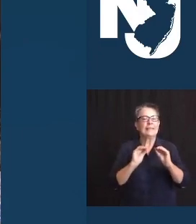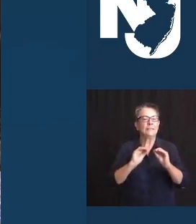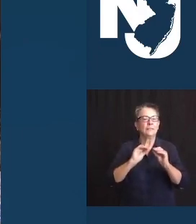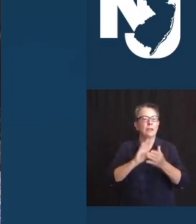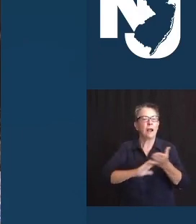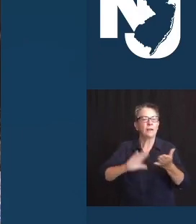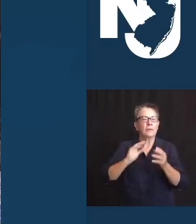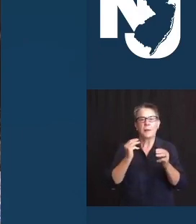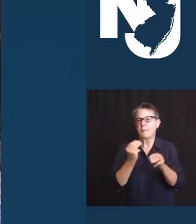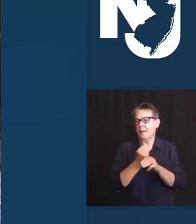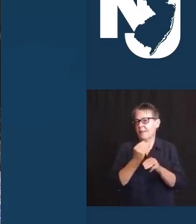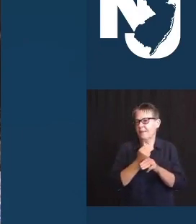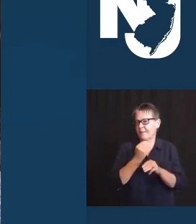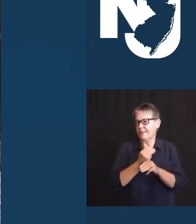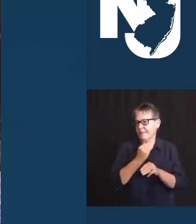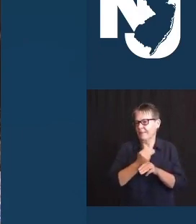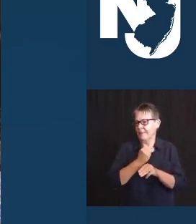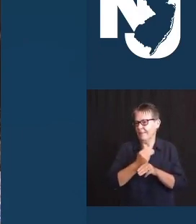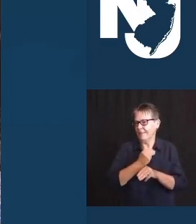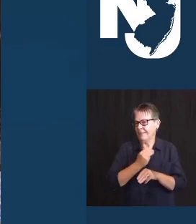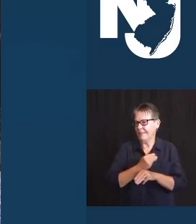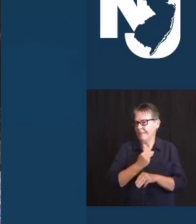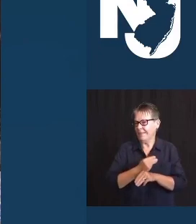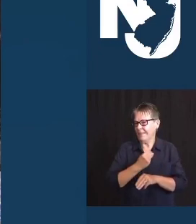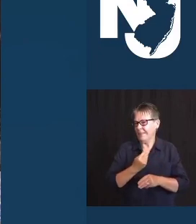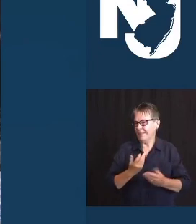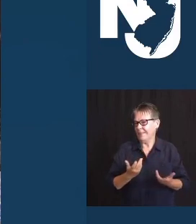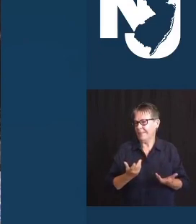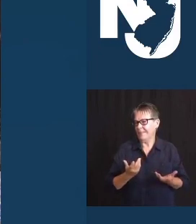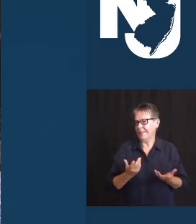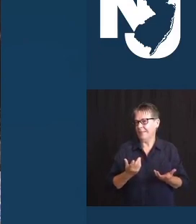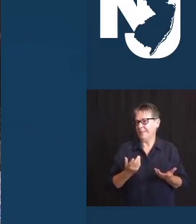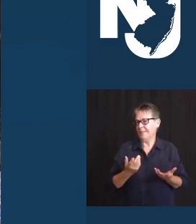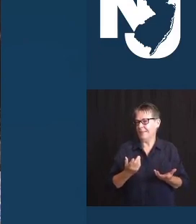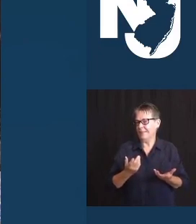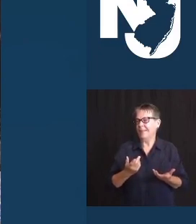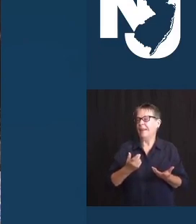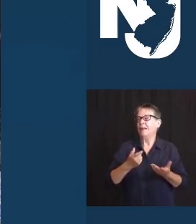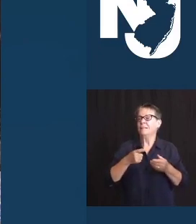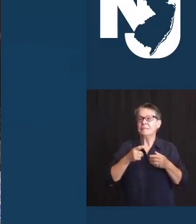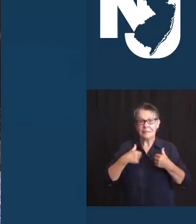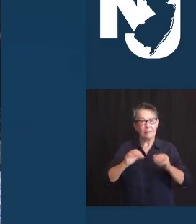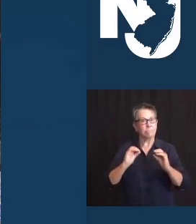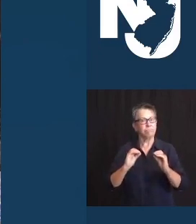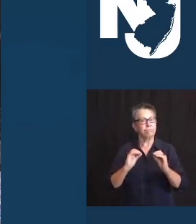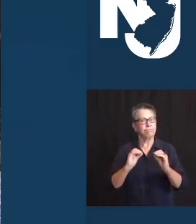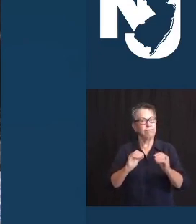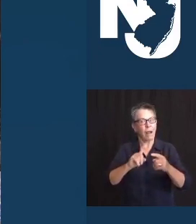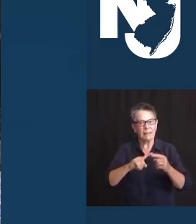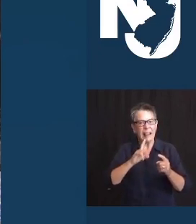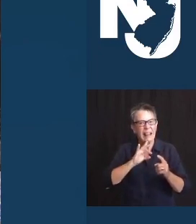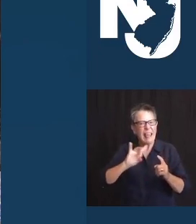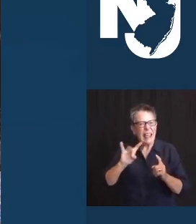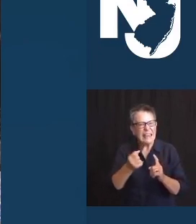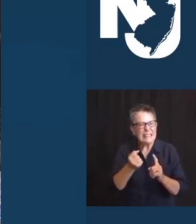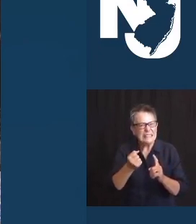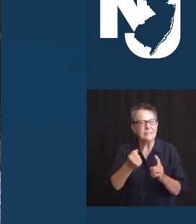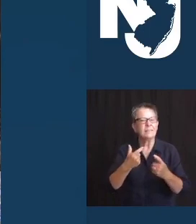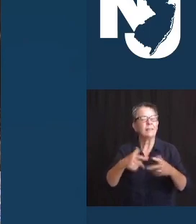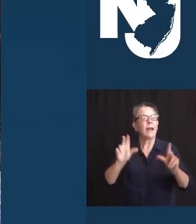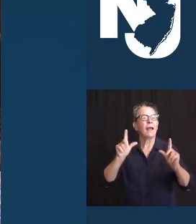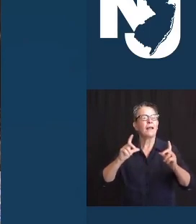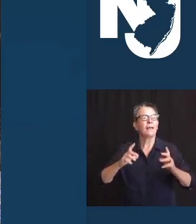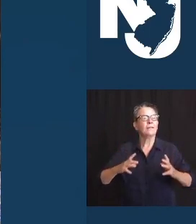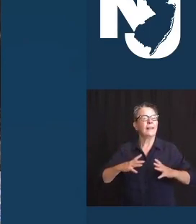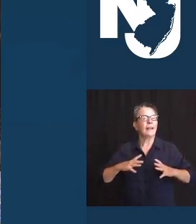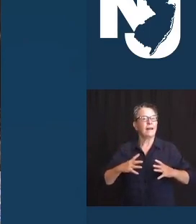member, by the way, of the Musicians Union. He played in orchestras as well as in major parades. His favorite song, as was